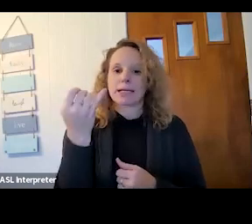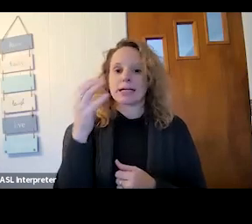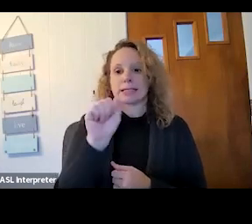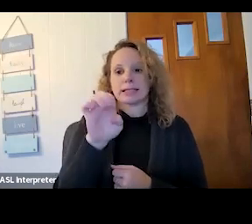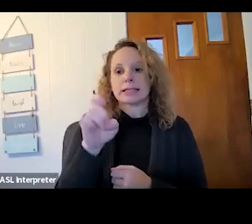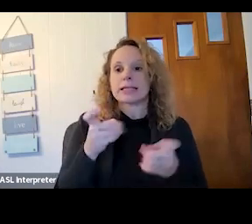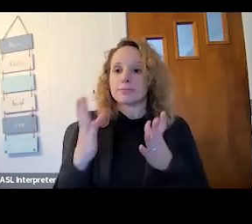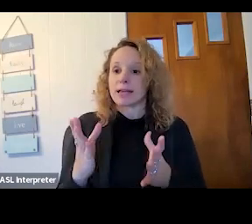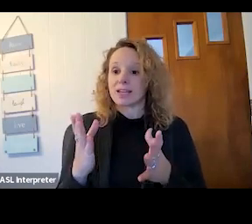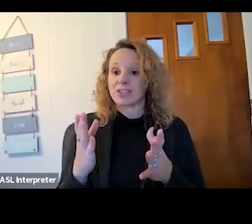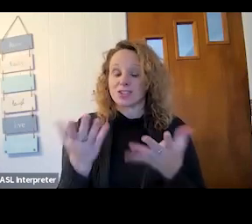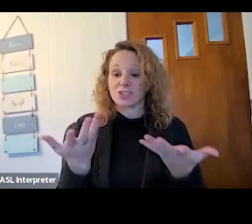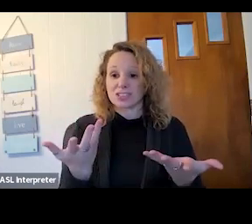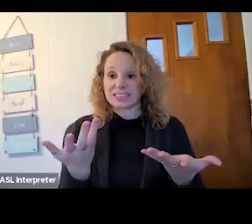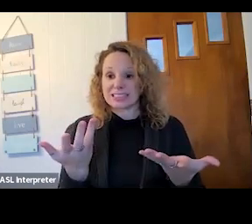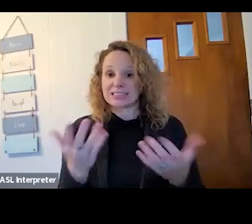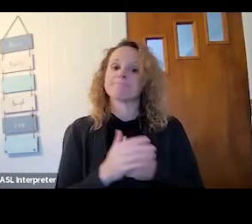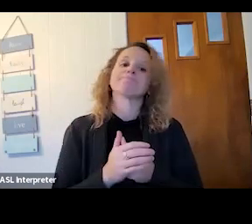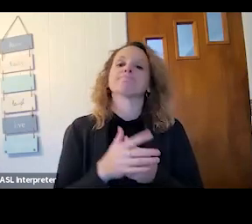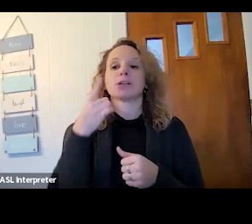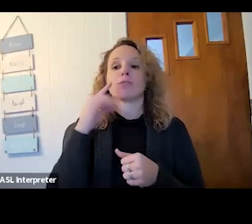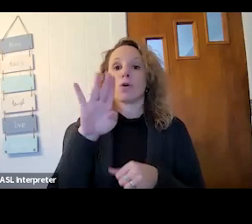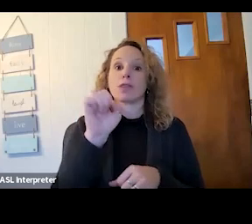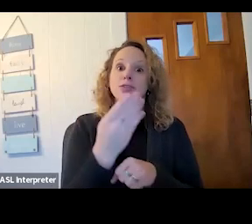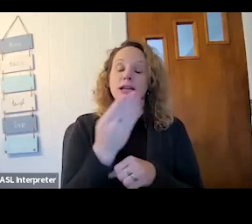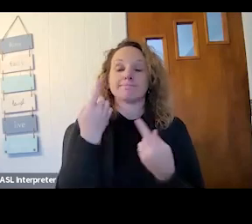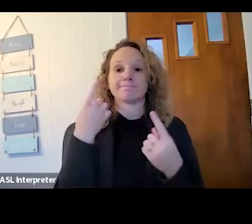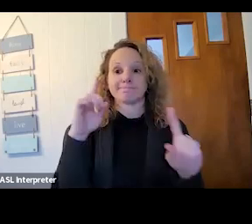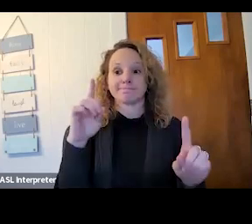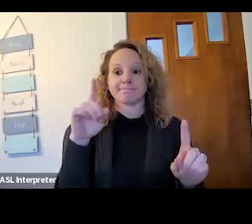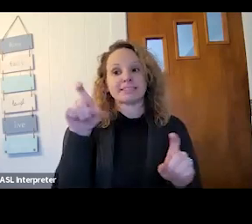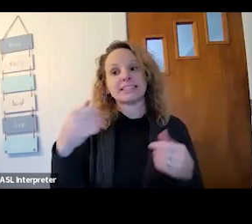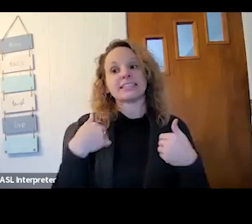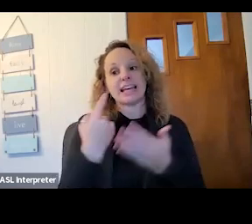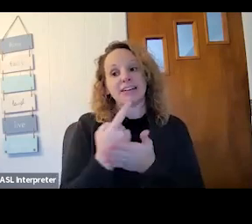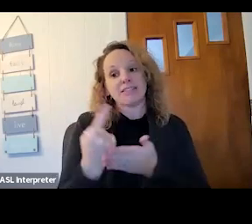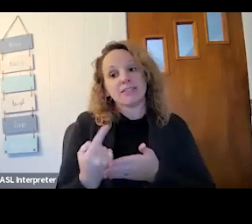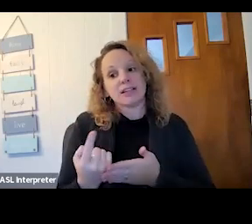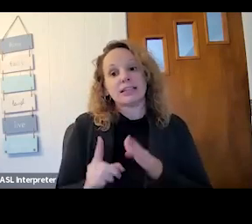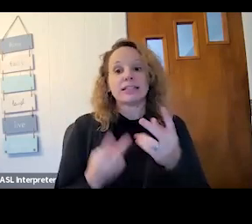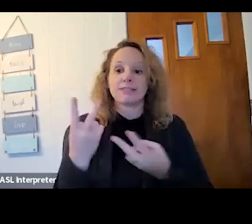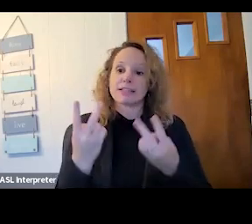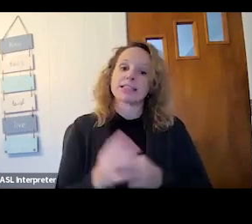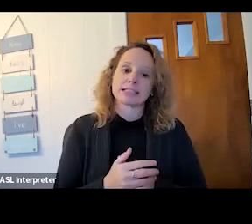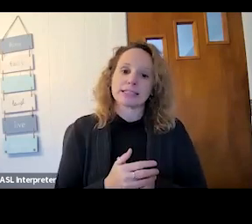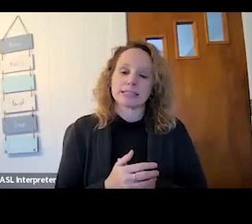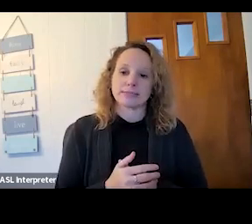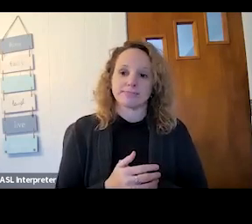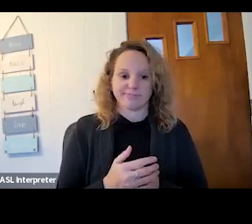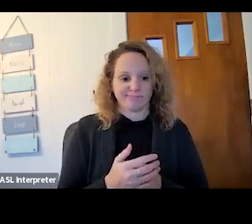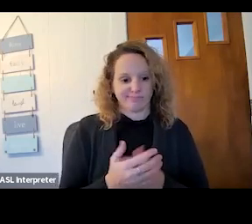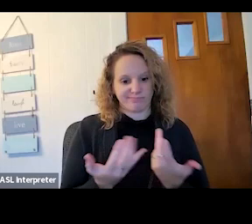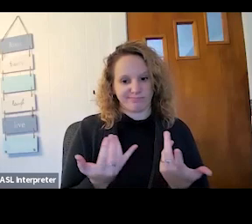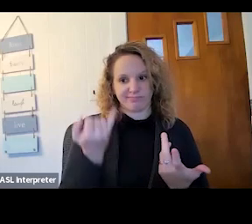managers, in order to be effective in their job, they need to conduct these weekly field visits. You can't do that if you have